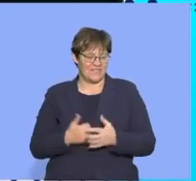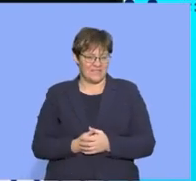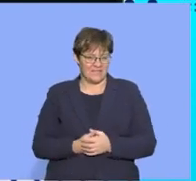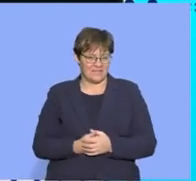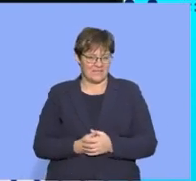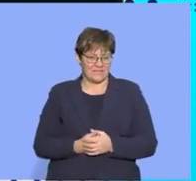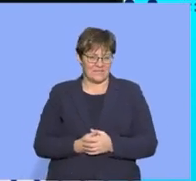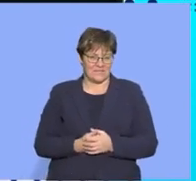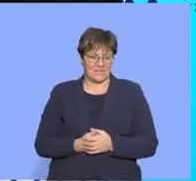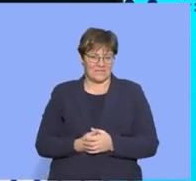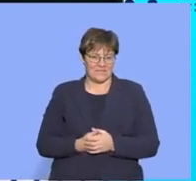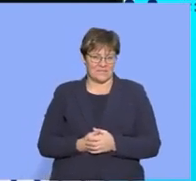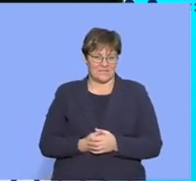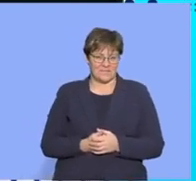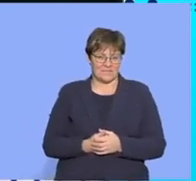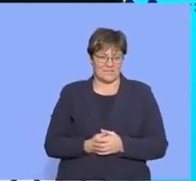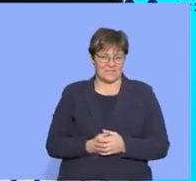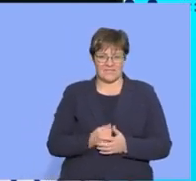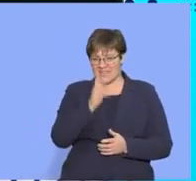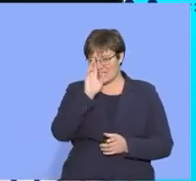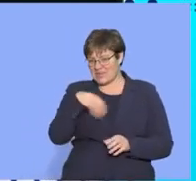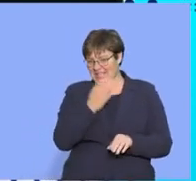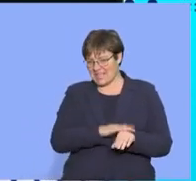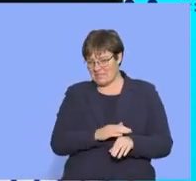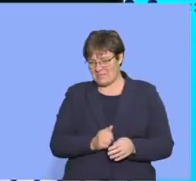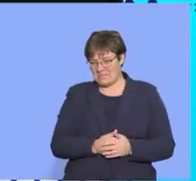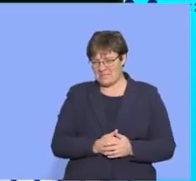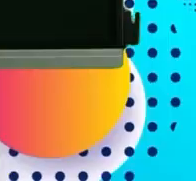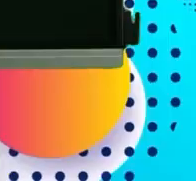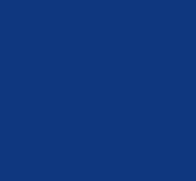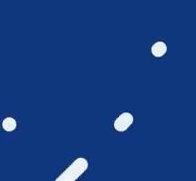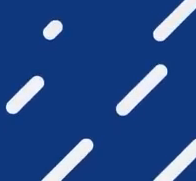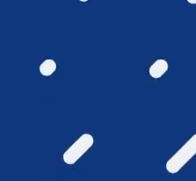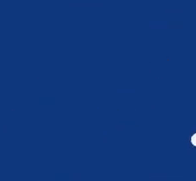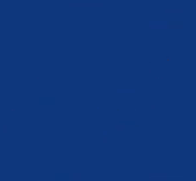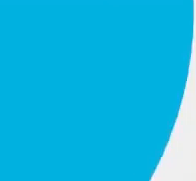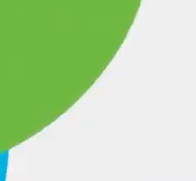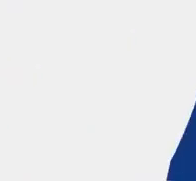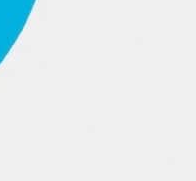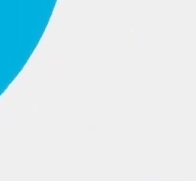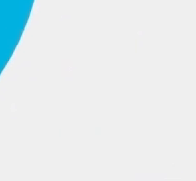See you next time.